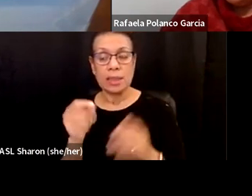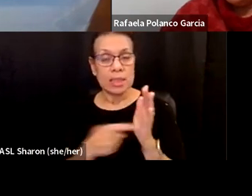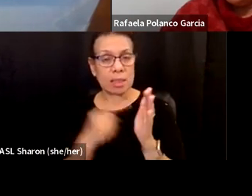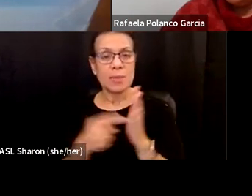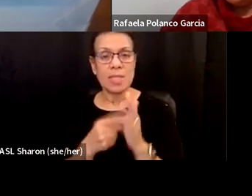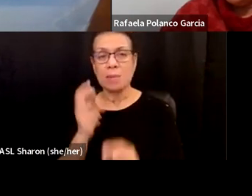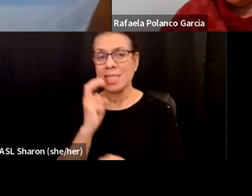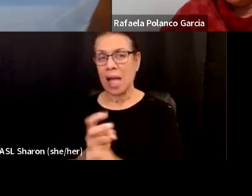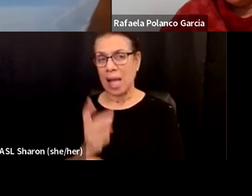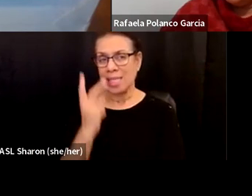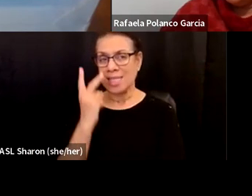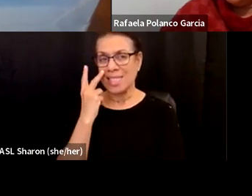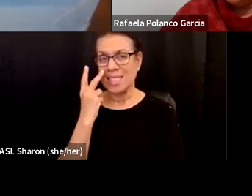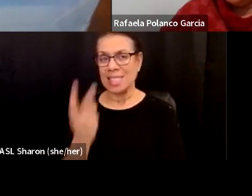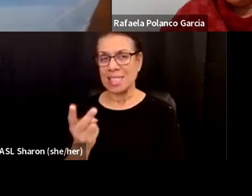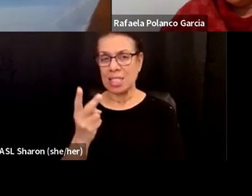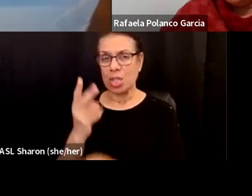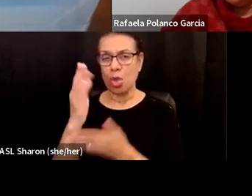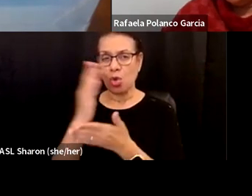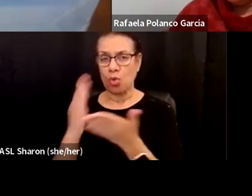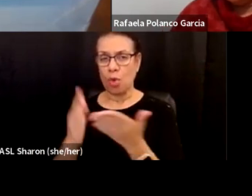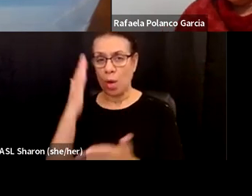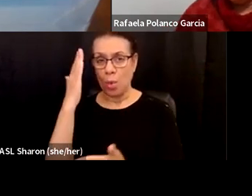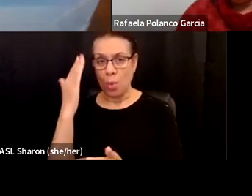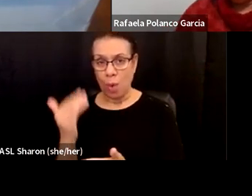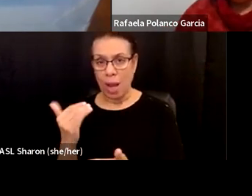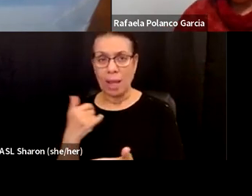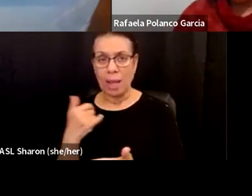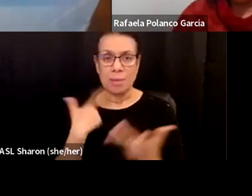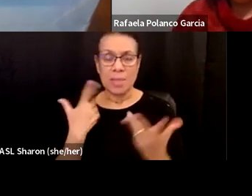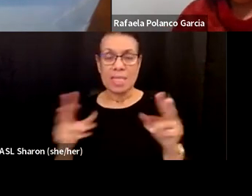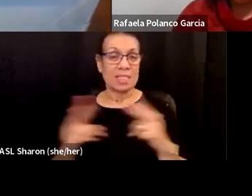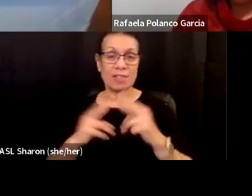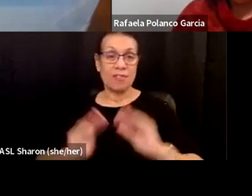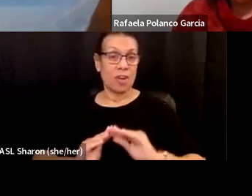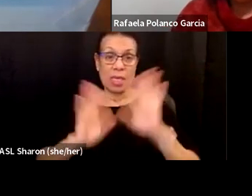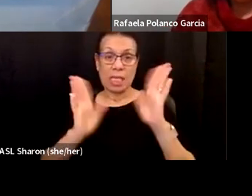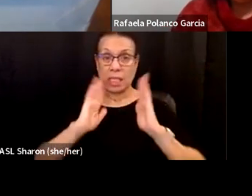hard to see the crack because the through way is really quite clear